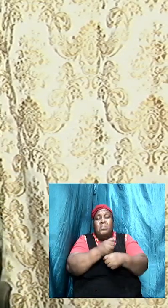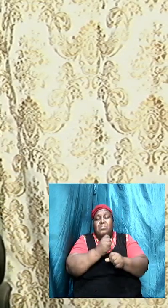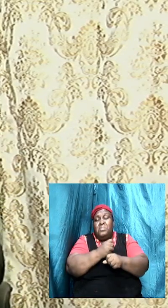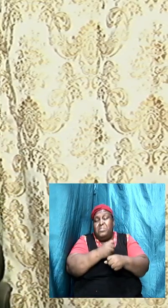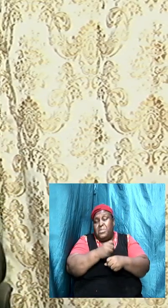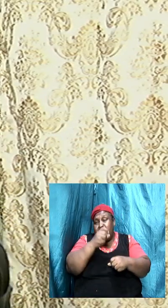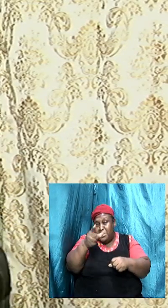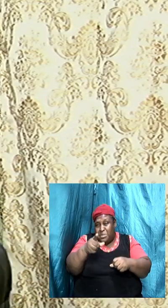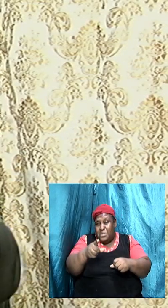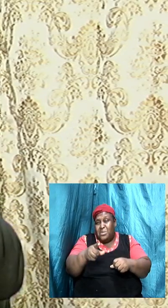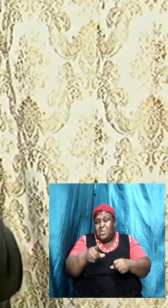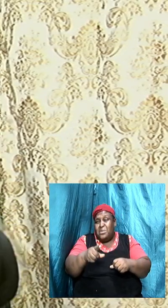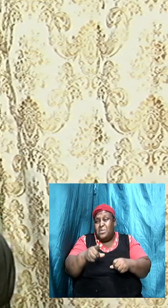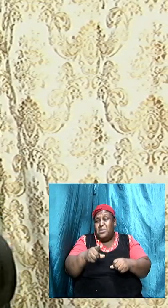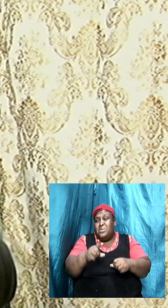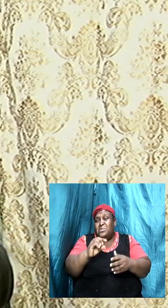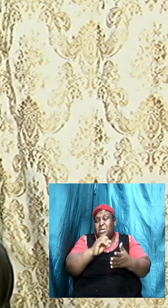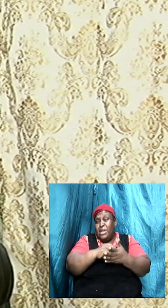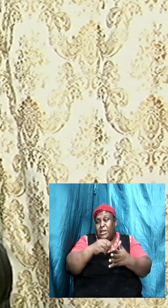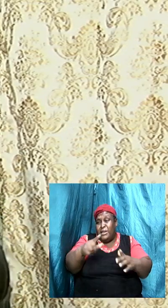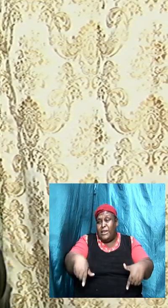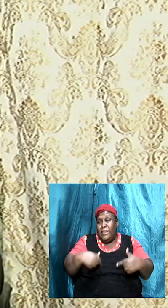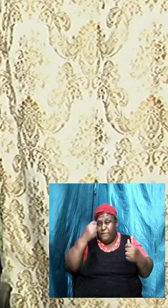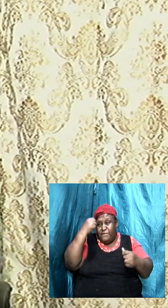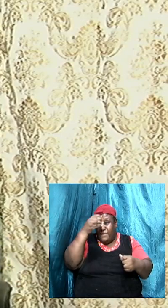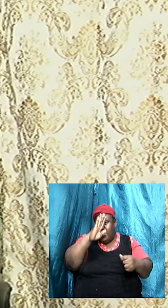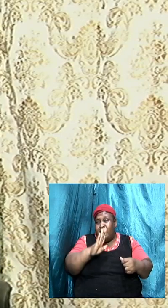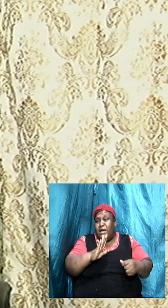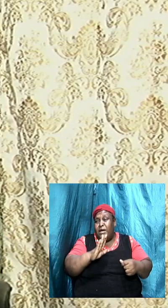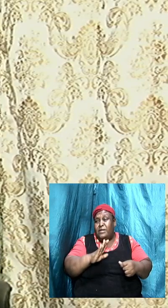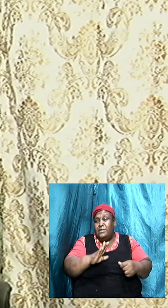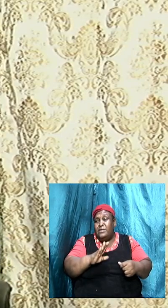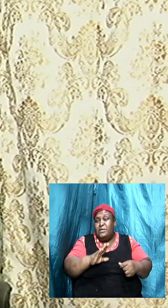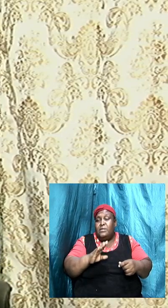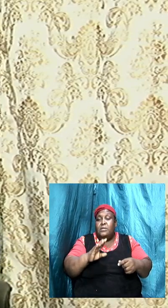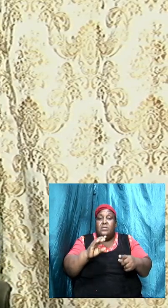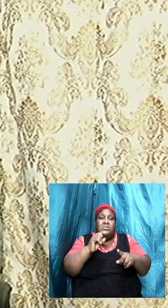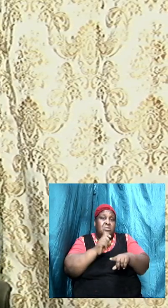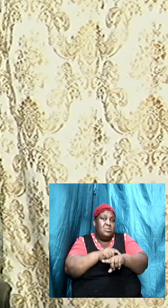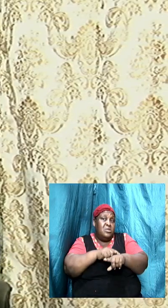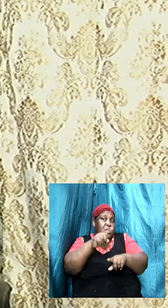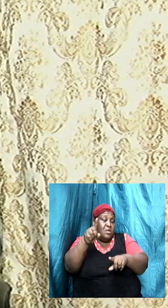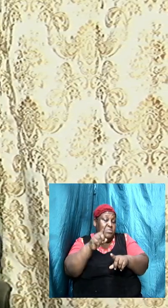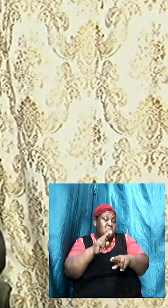sitting for 5 minutes and listening to something can